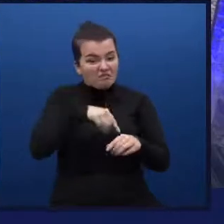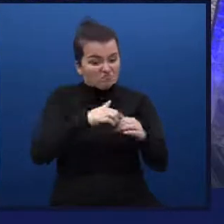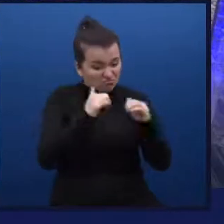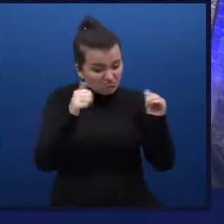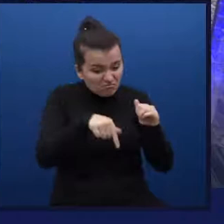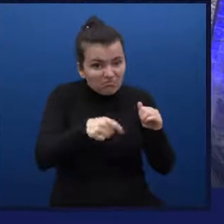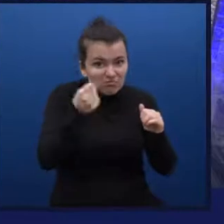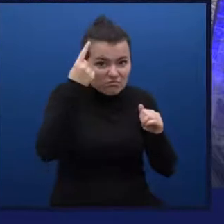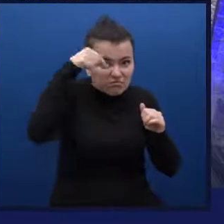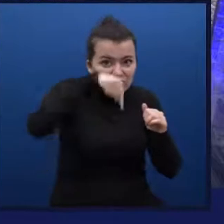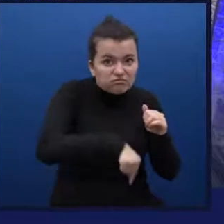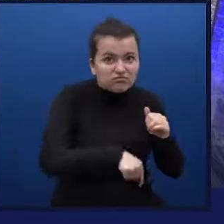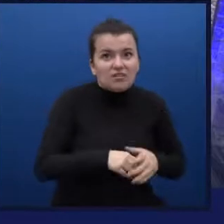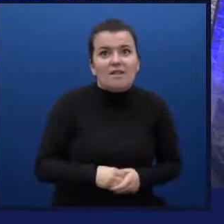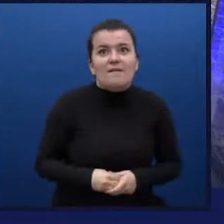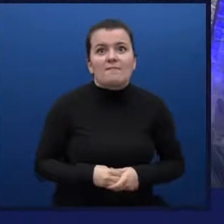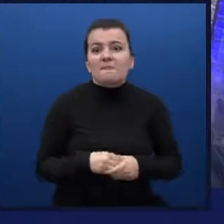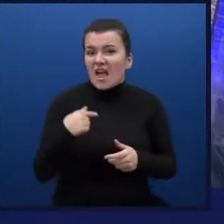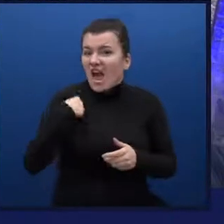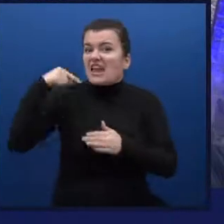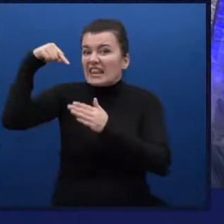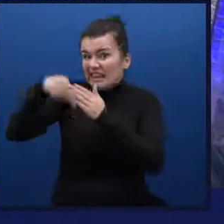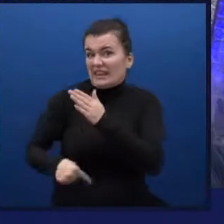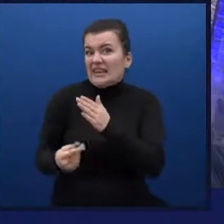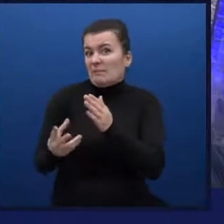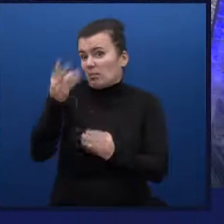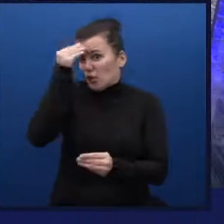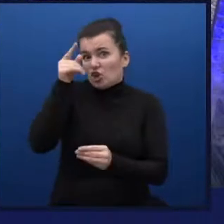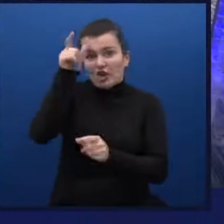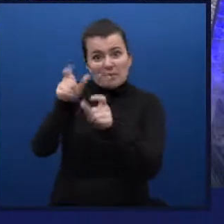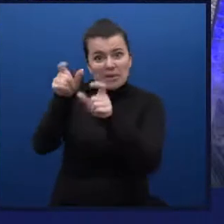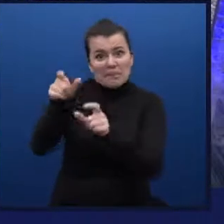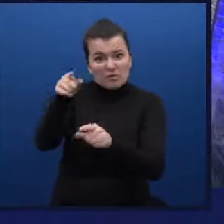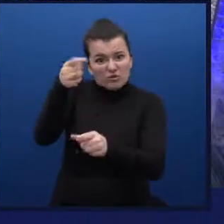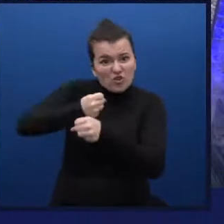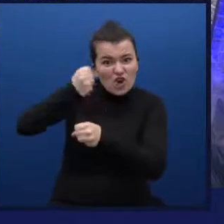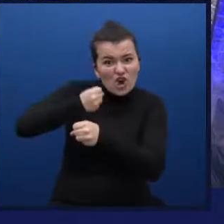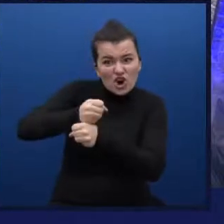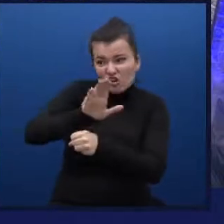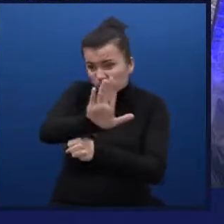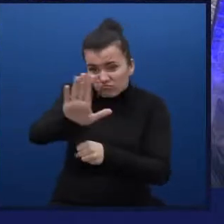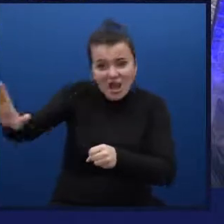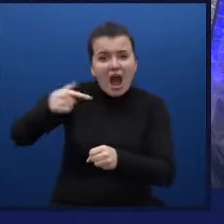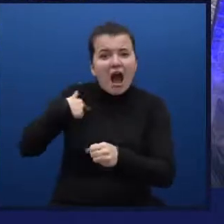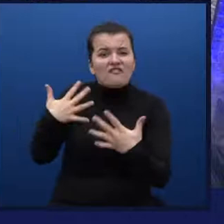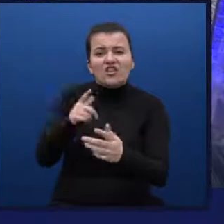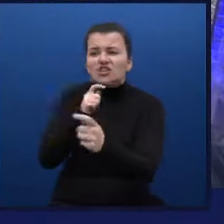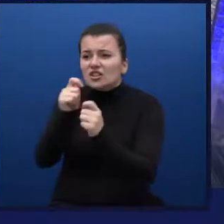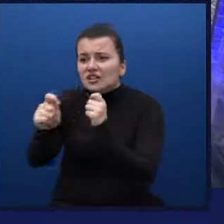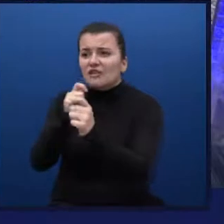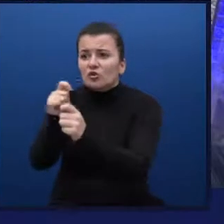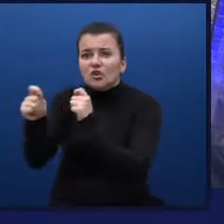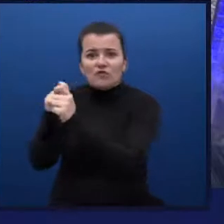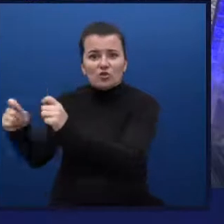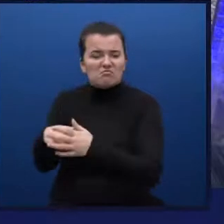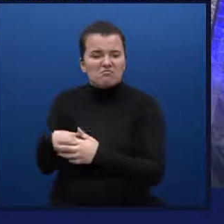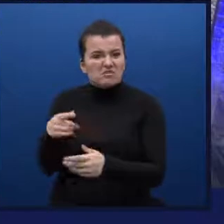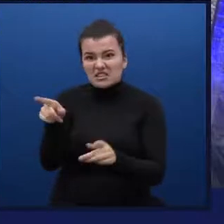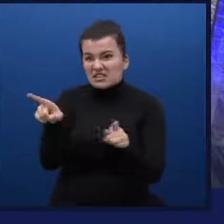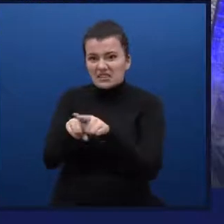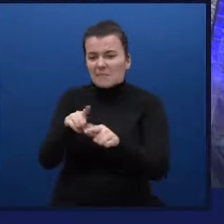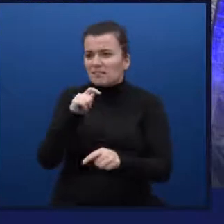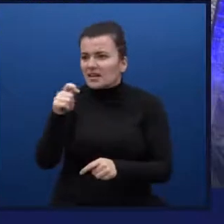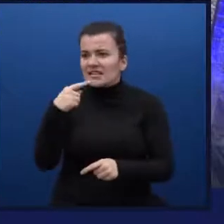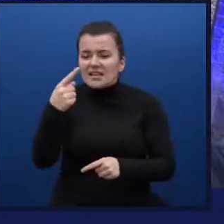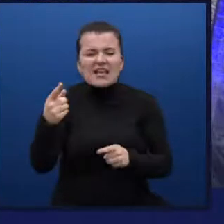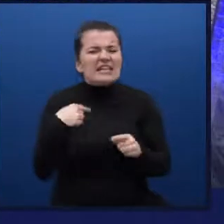Award winners that have done deep learning for a living and research. And they, too, say stuff like, you know, it's still kind of squishy. Like,